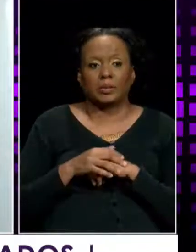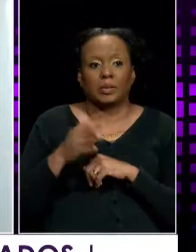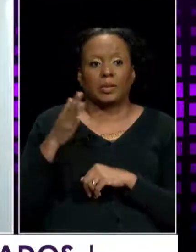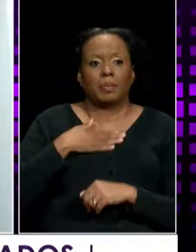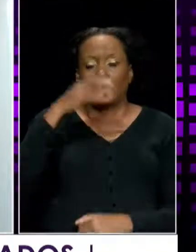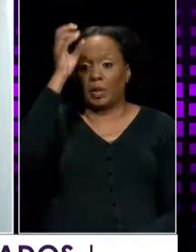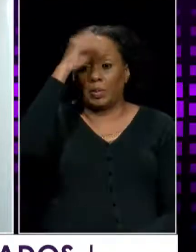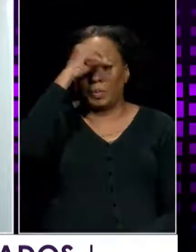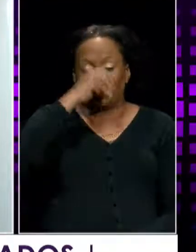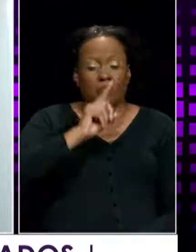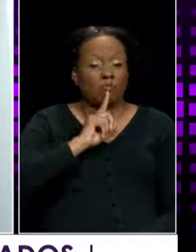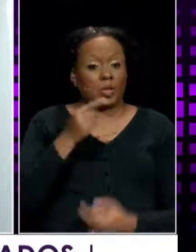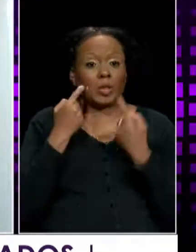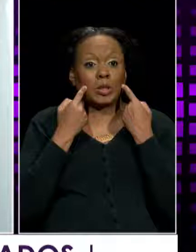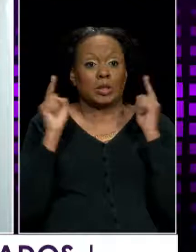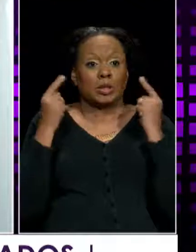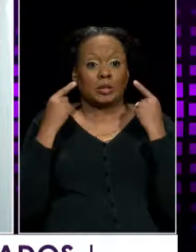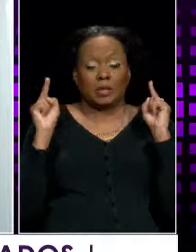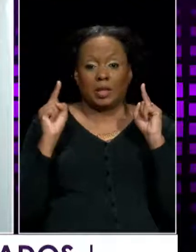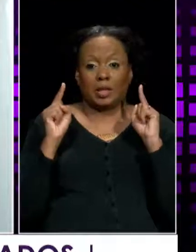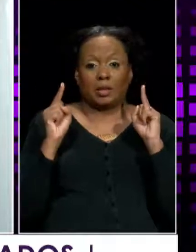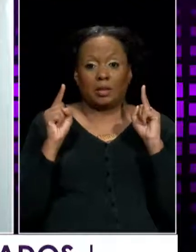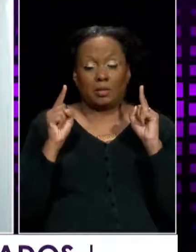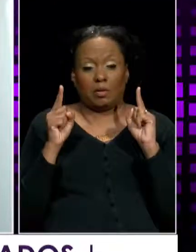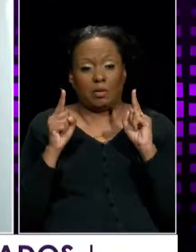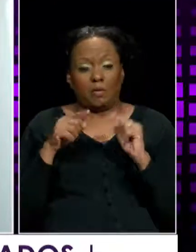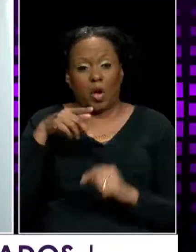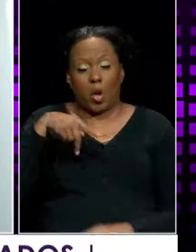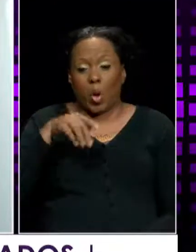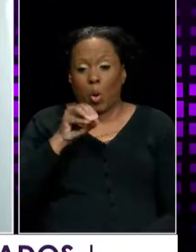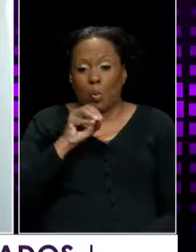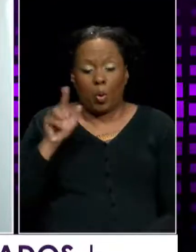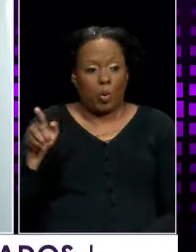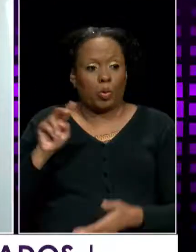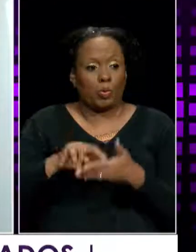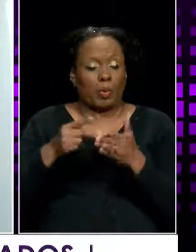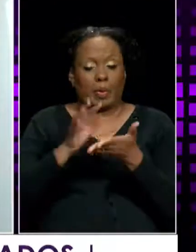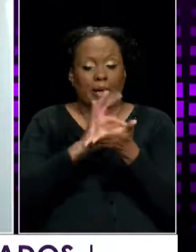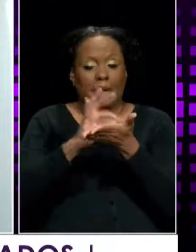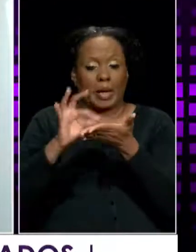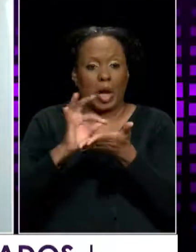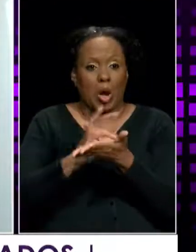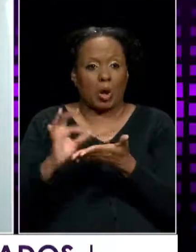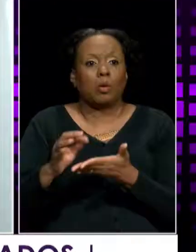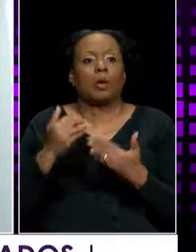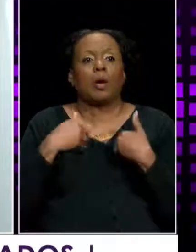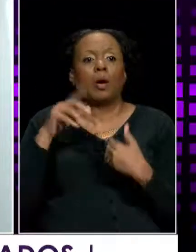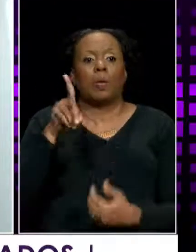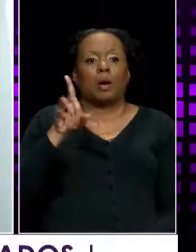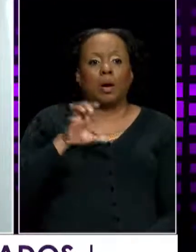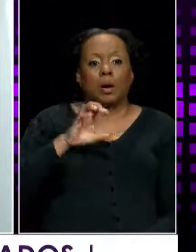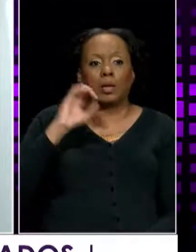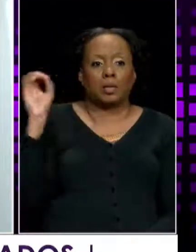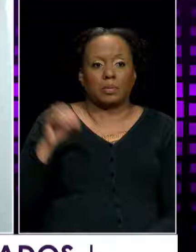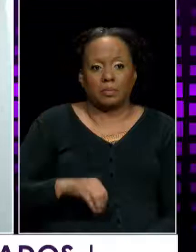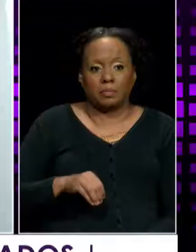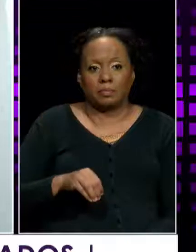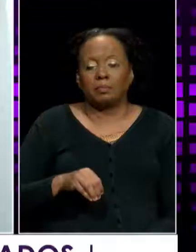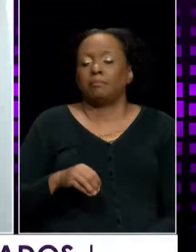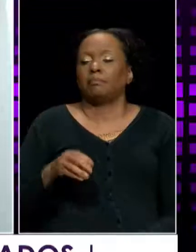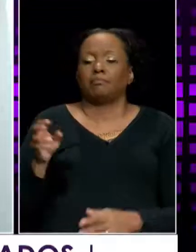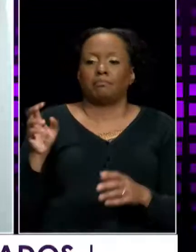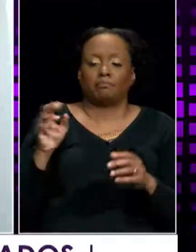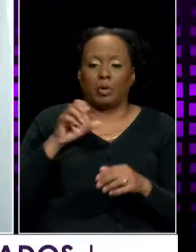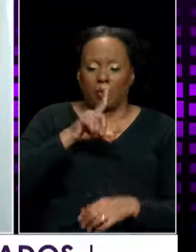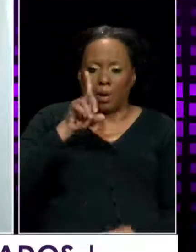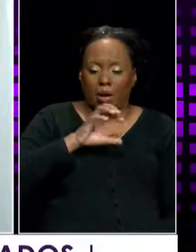very successful poll. I'm just having the statistics here. We had 100% agree to a policy, which I definitely agree